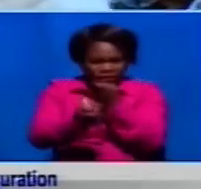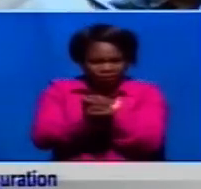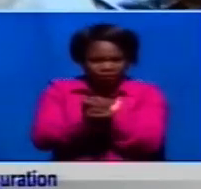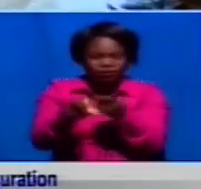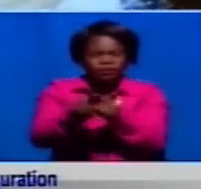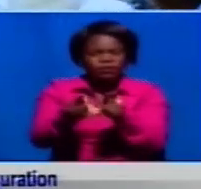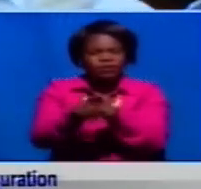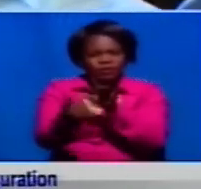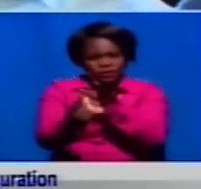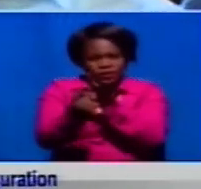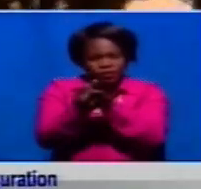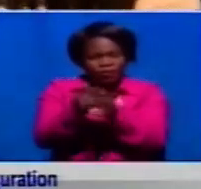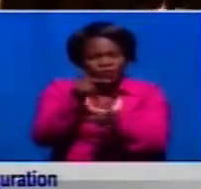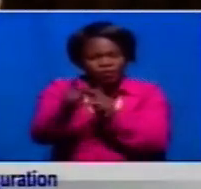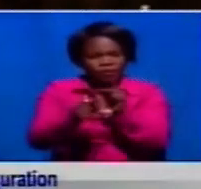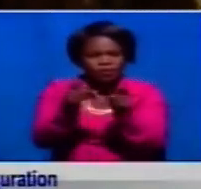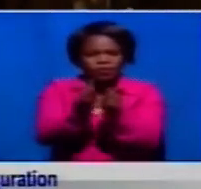process, among others.